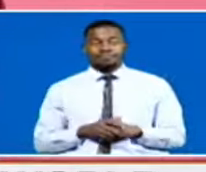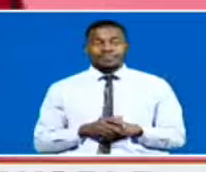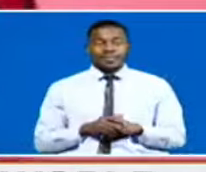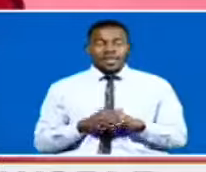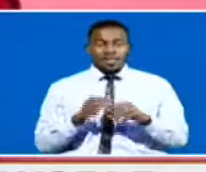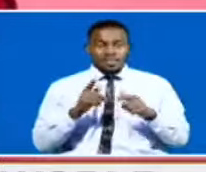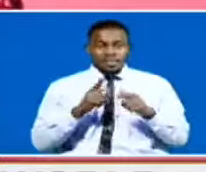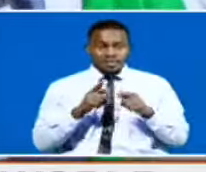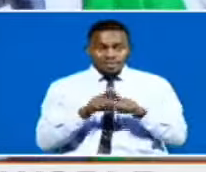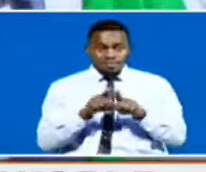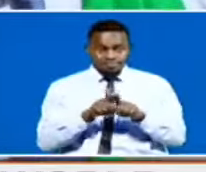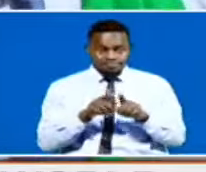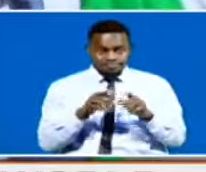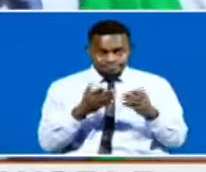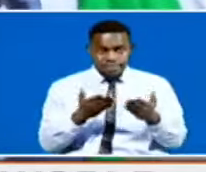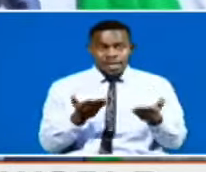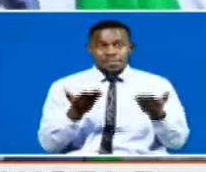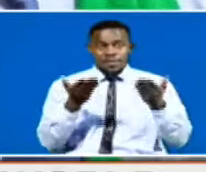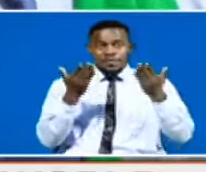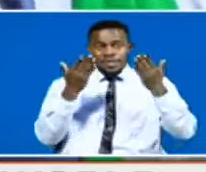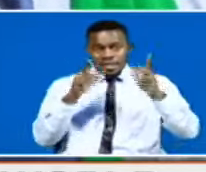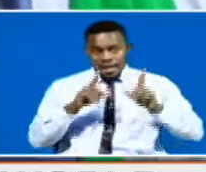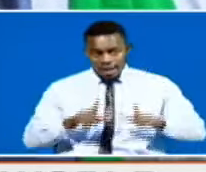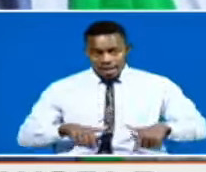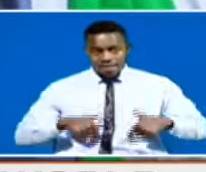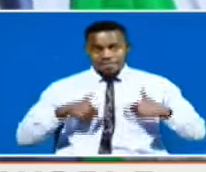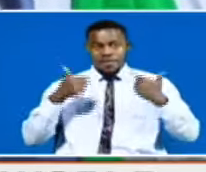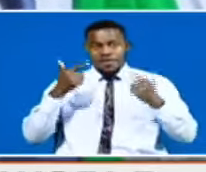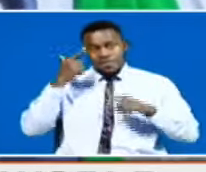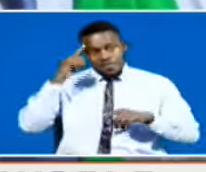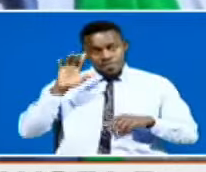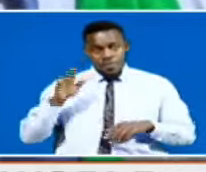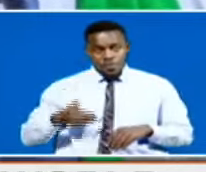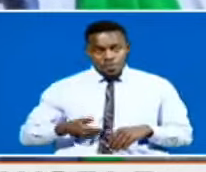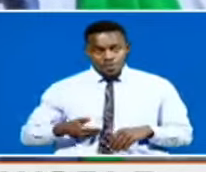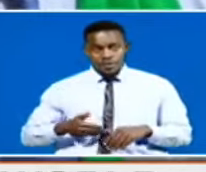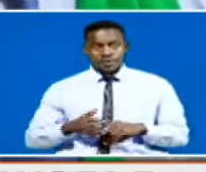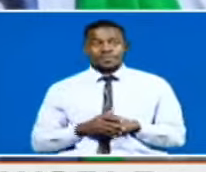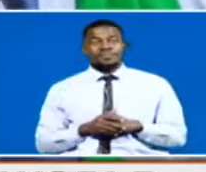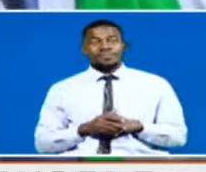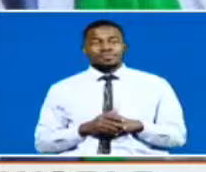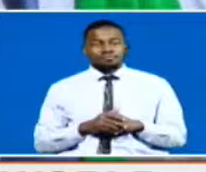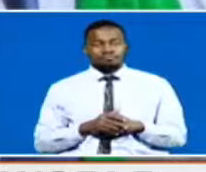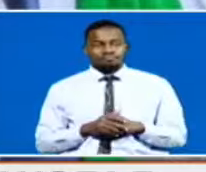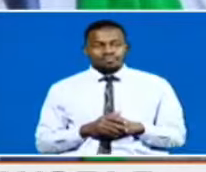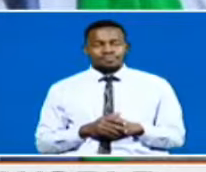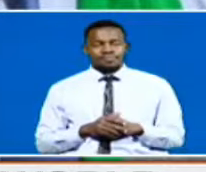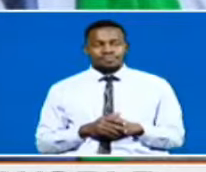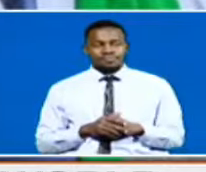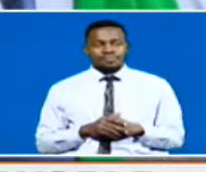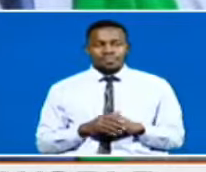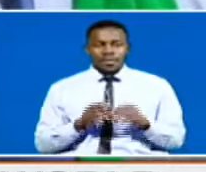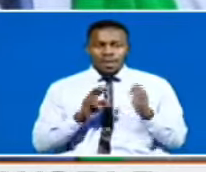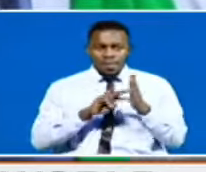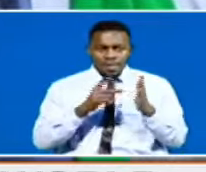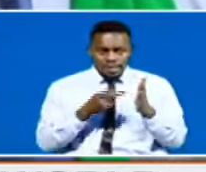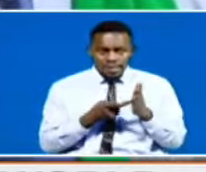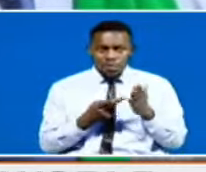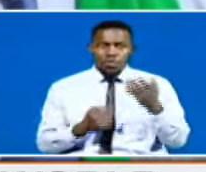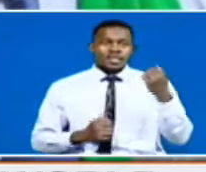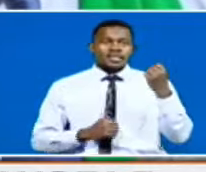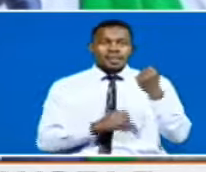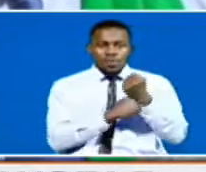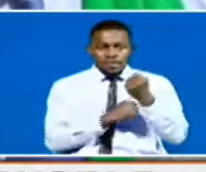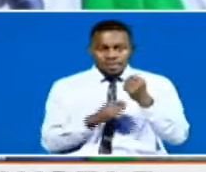away from the idleness that the youth can easily be lured into when they are not doing so. So we support